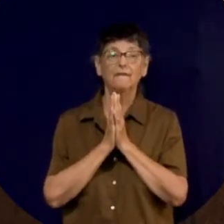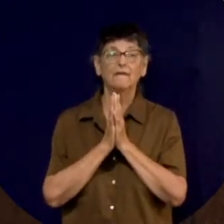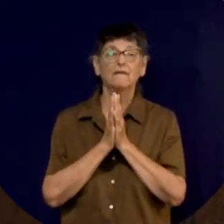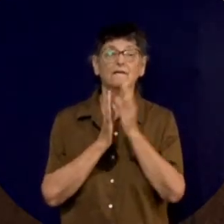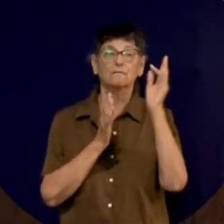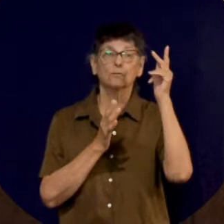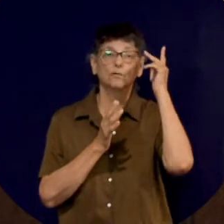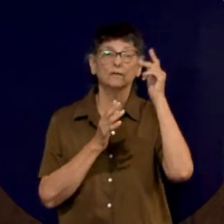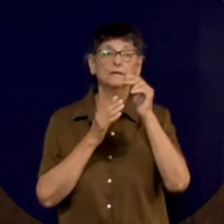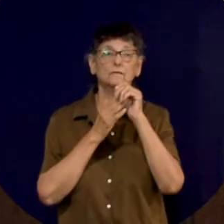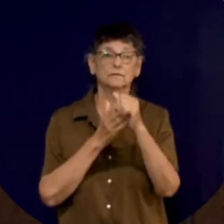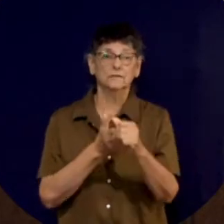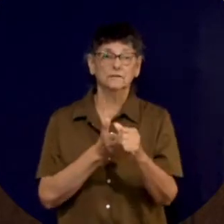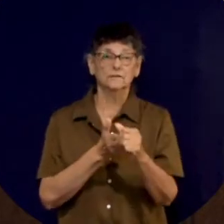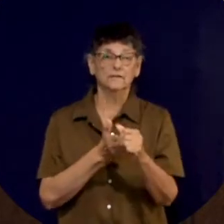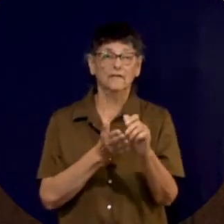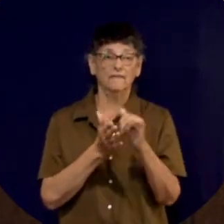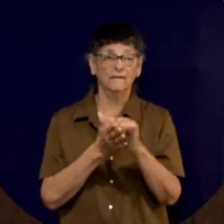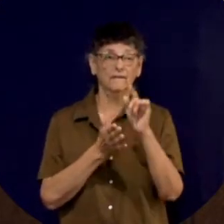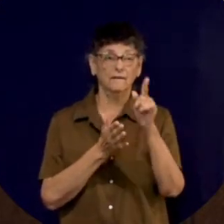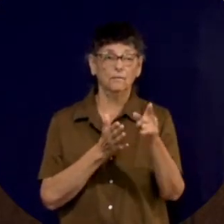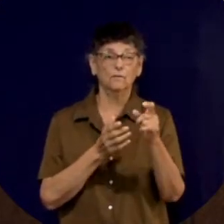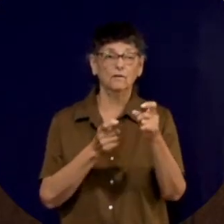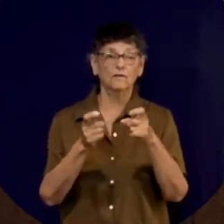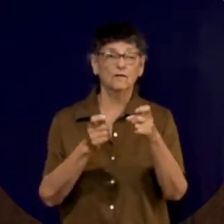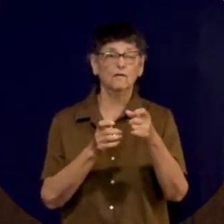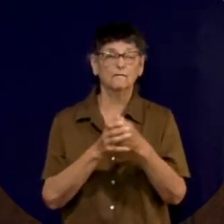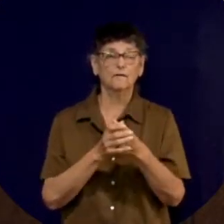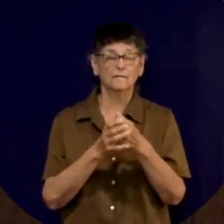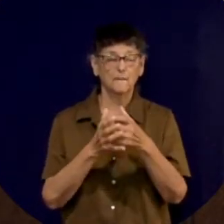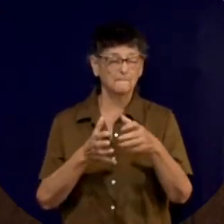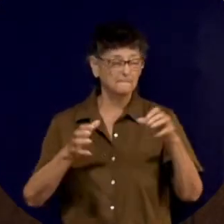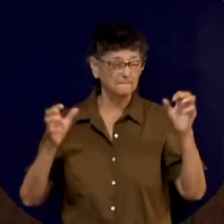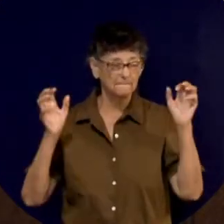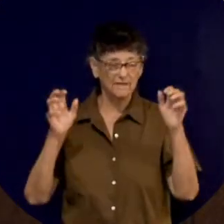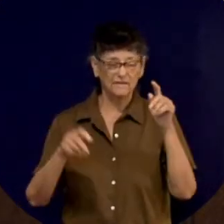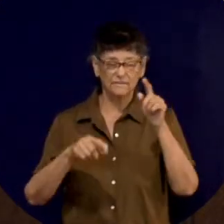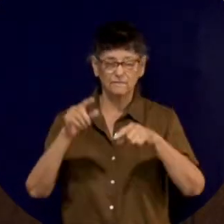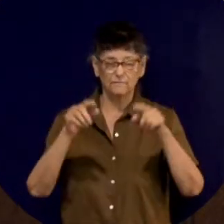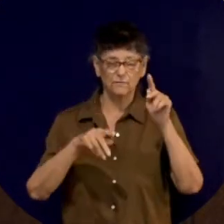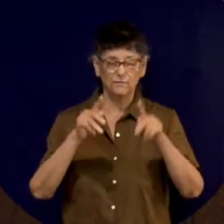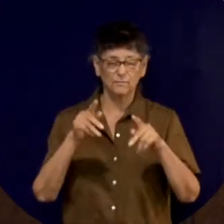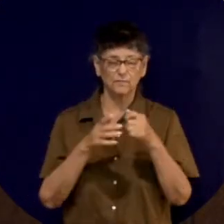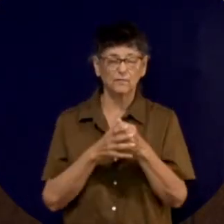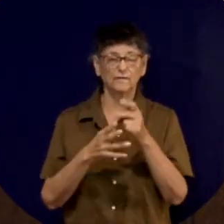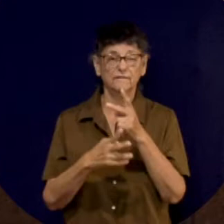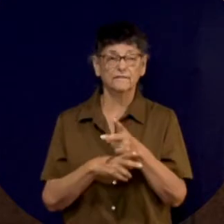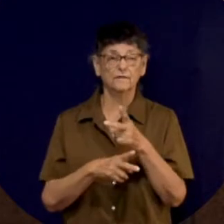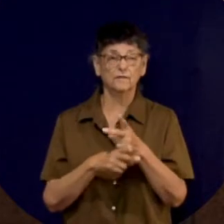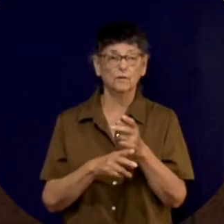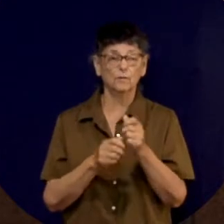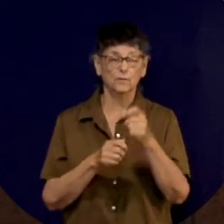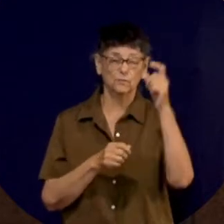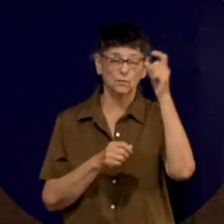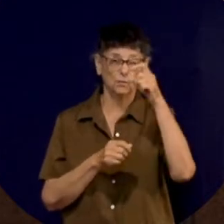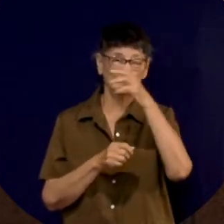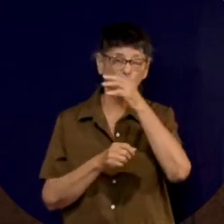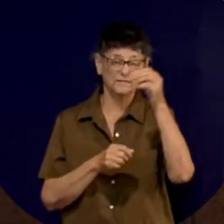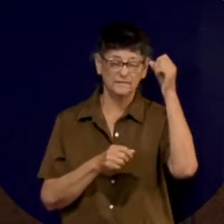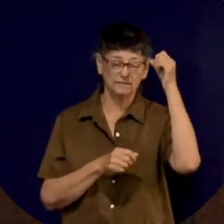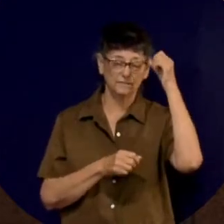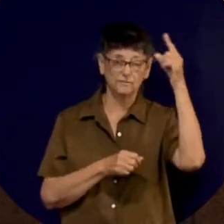For political leaders, that they may govern the vast and diverse people in their care with wise